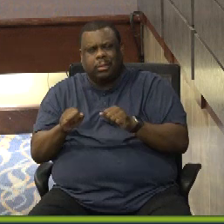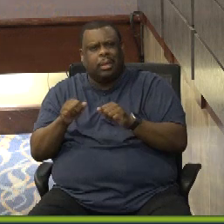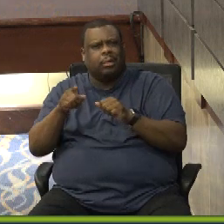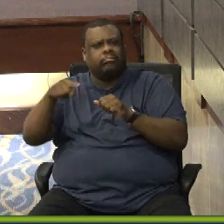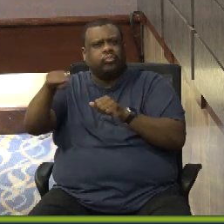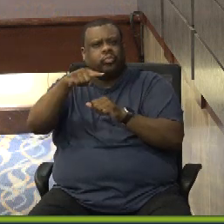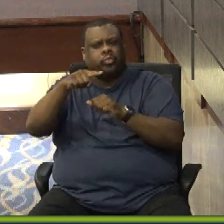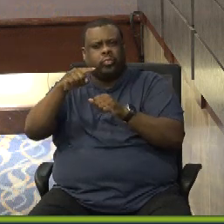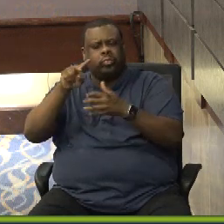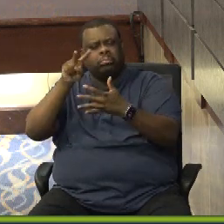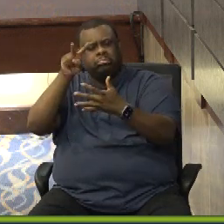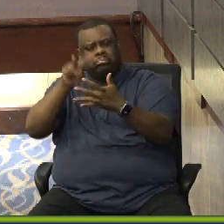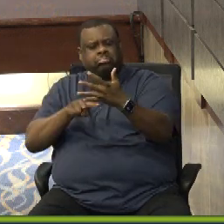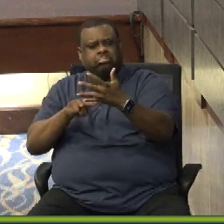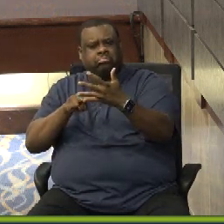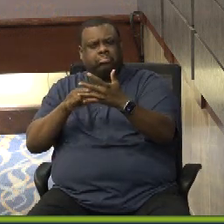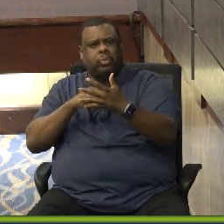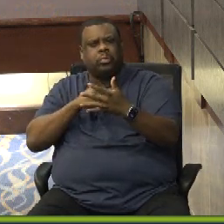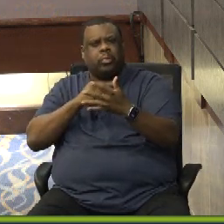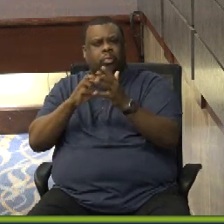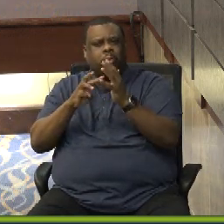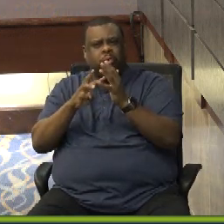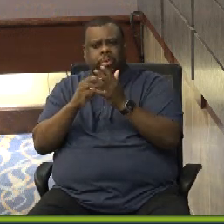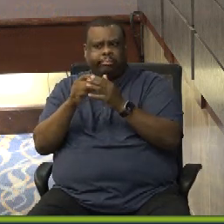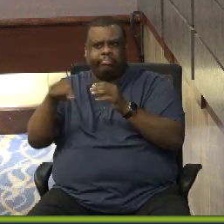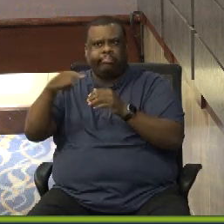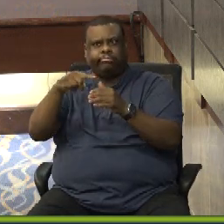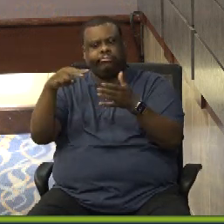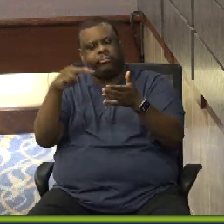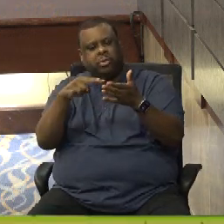life consistently across the board.